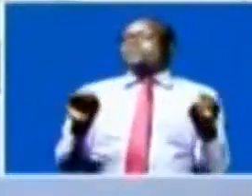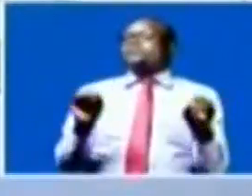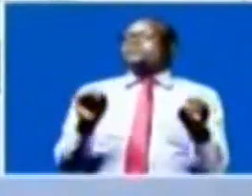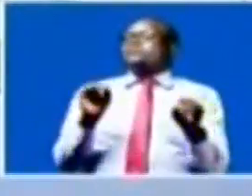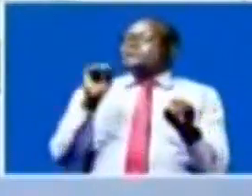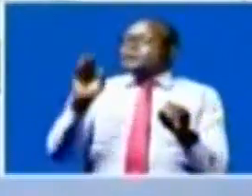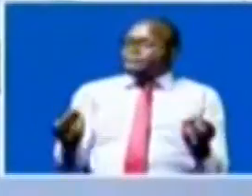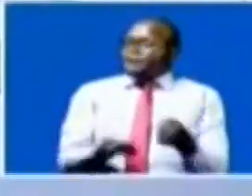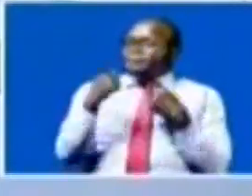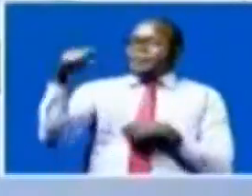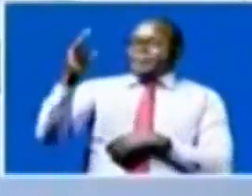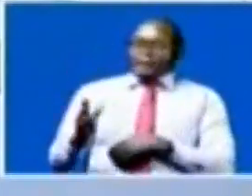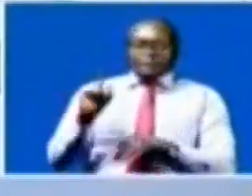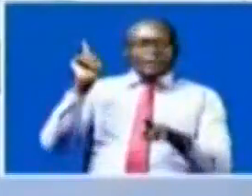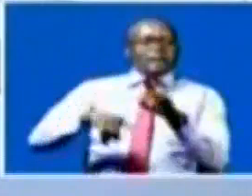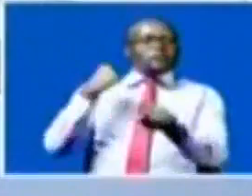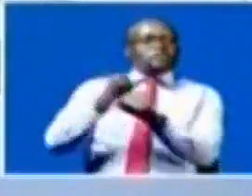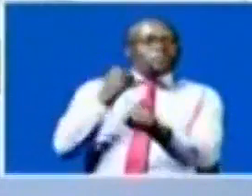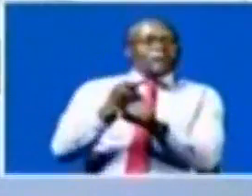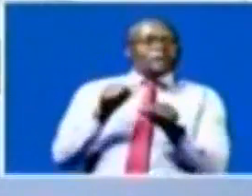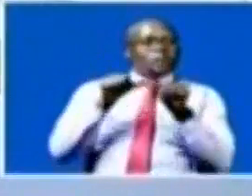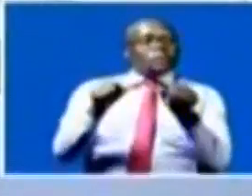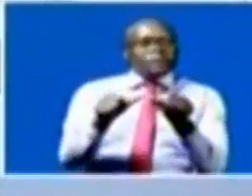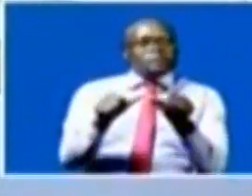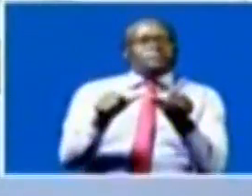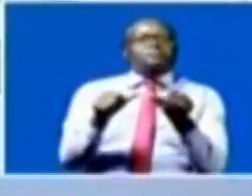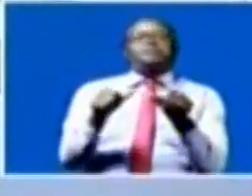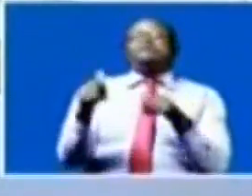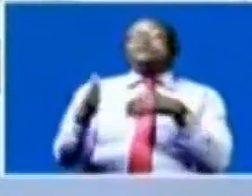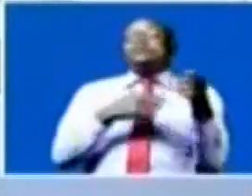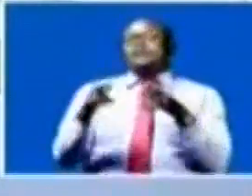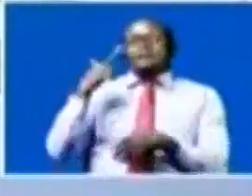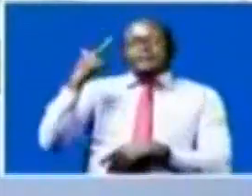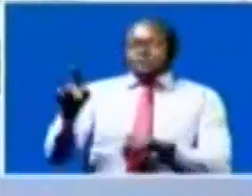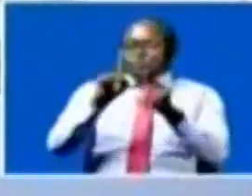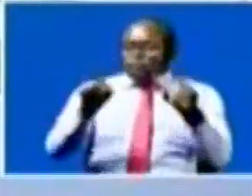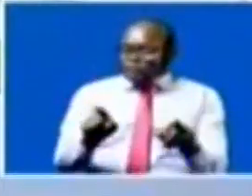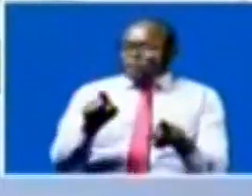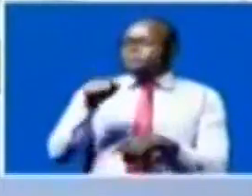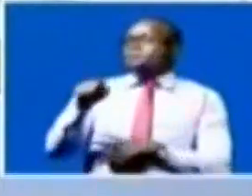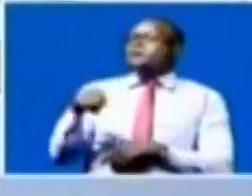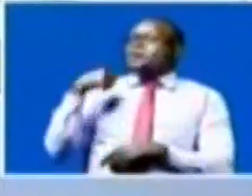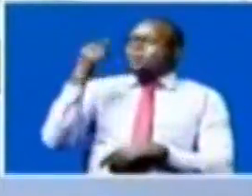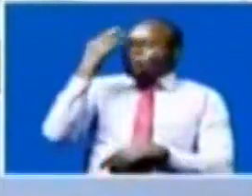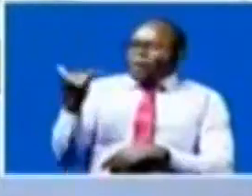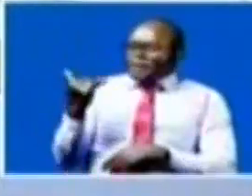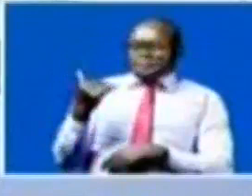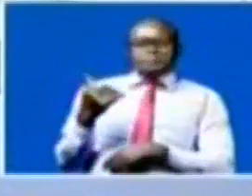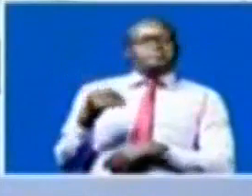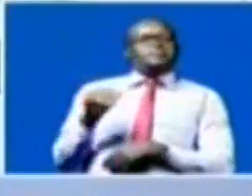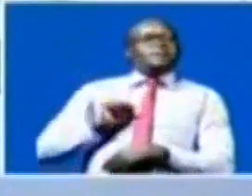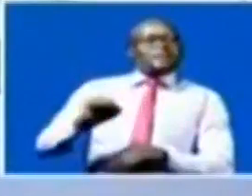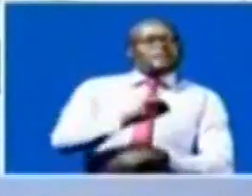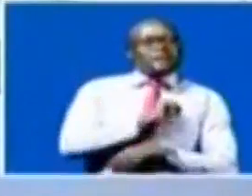event Governor Sonko is unable to occupy office for any reason whatsoever. Questions have been raised as to why neither the